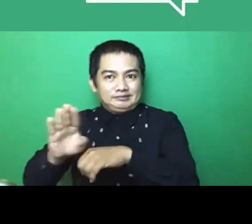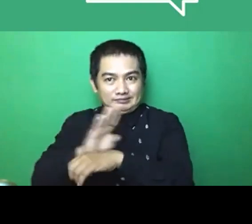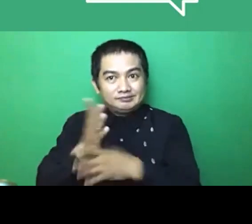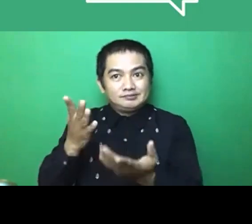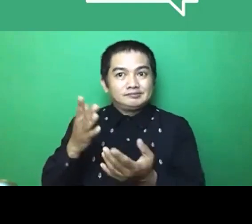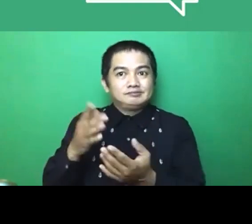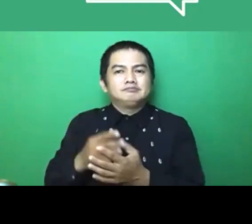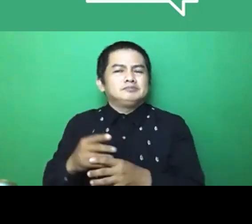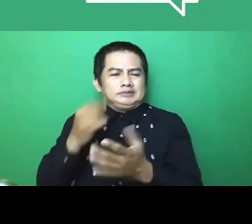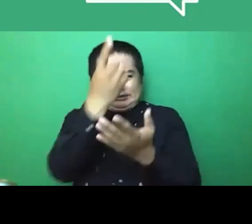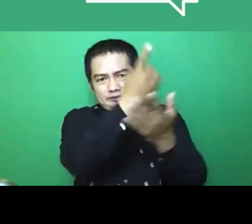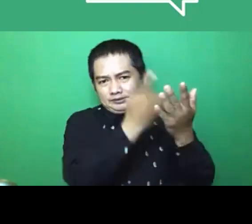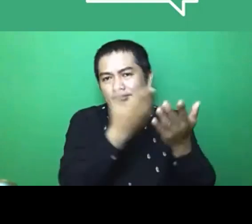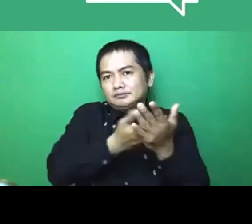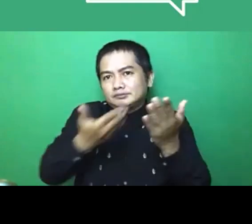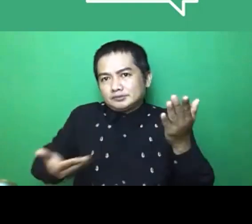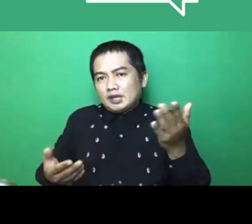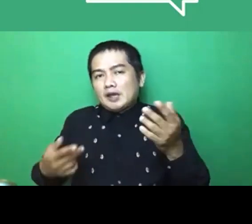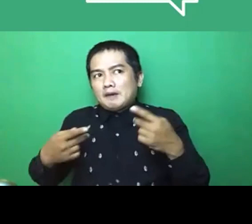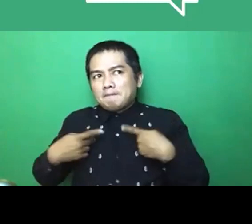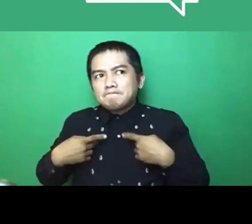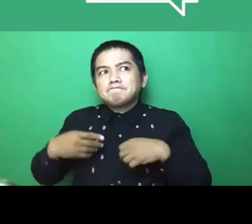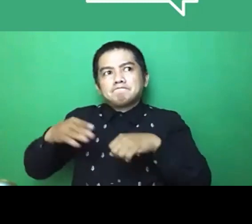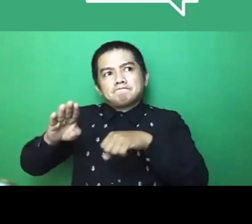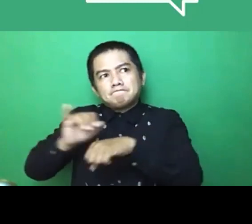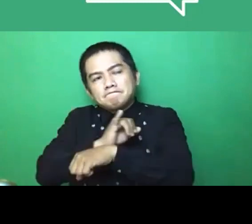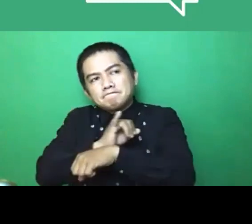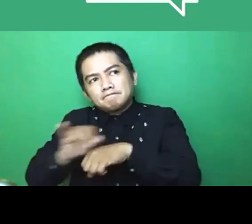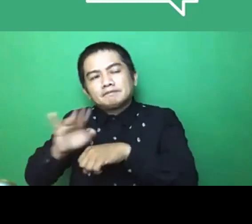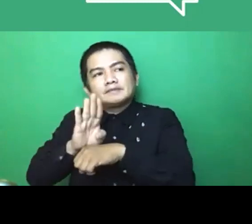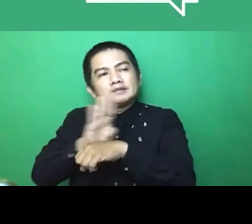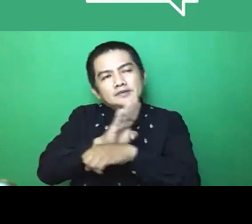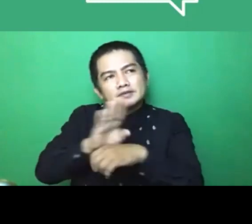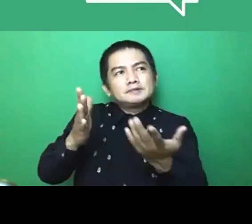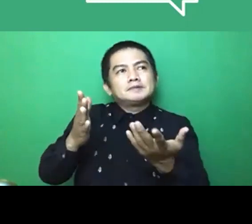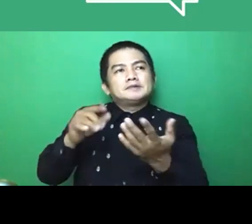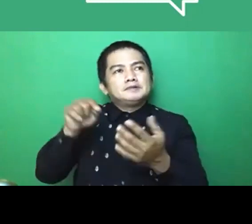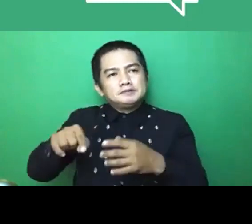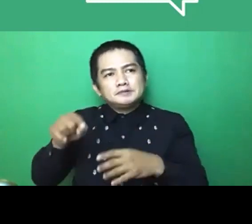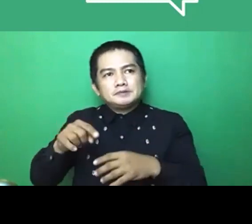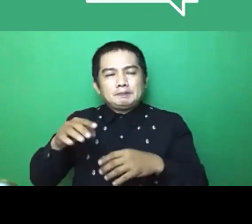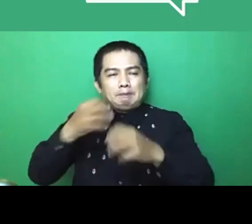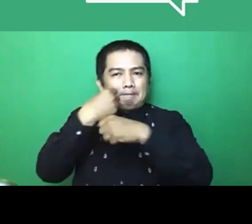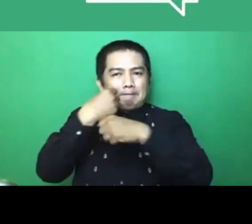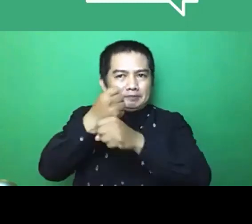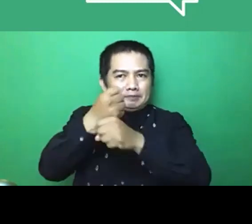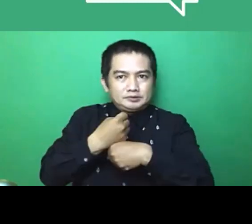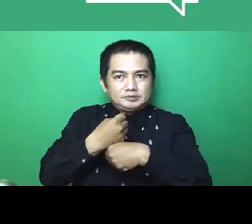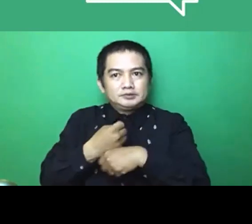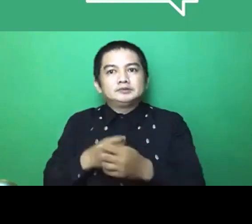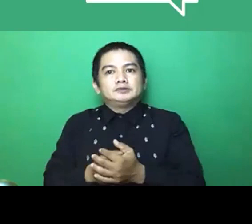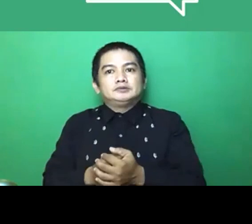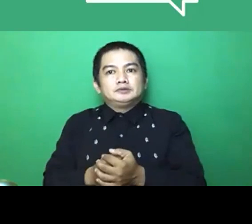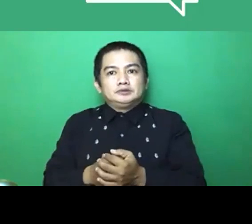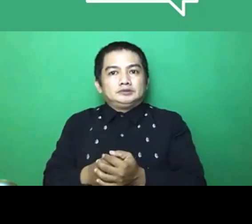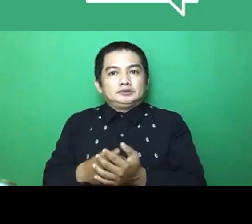things, but you also have the aspect of industry, meaning for manufacturing. So it kind of gives you like the best of both worlds. You're not